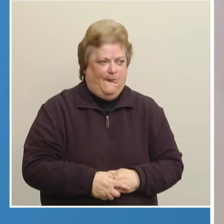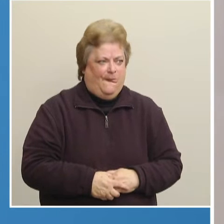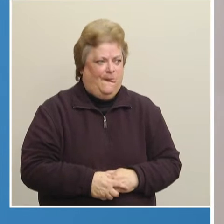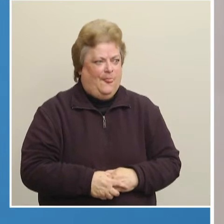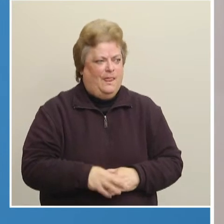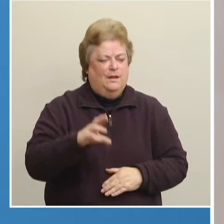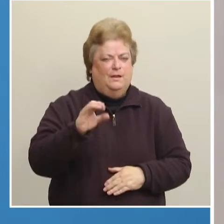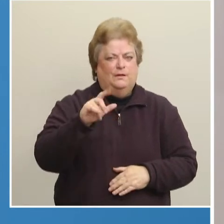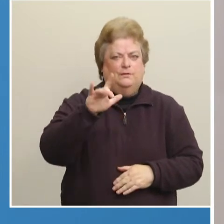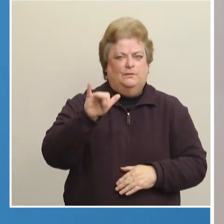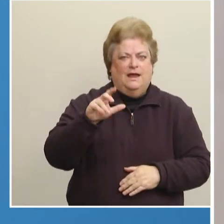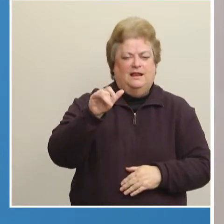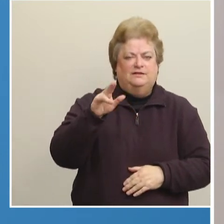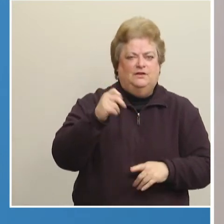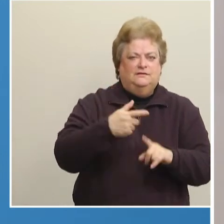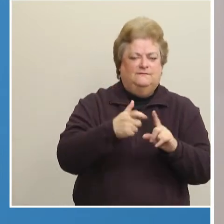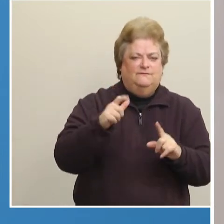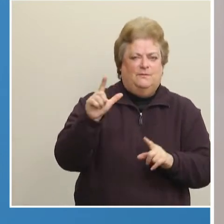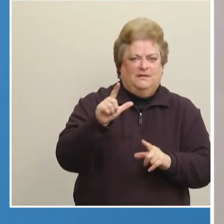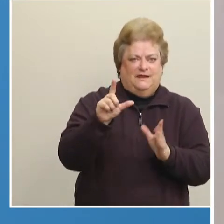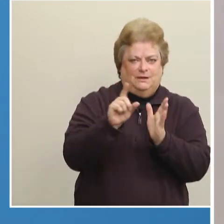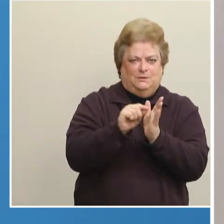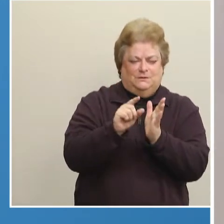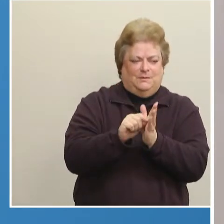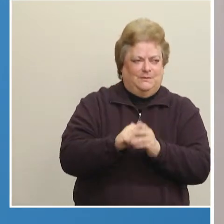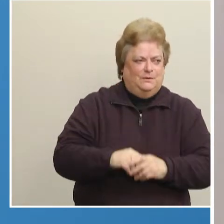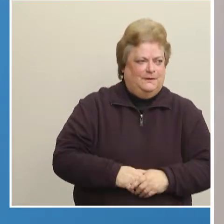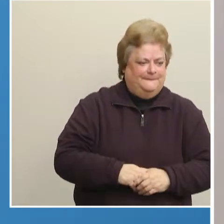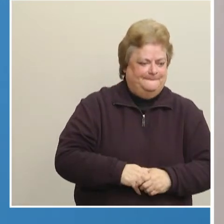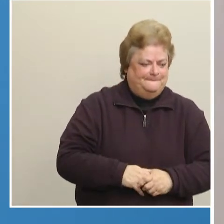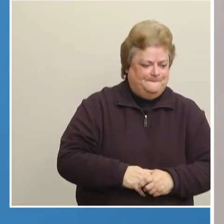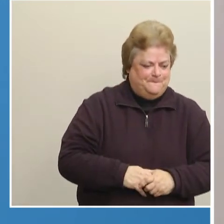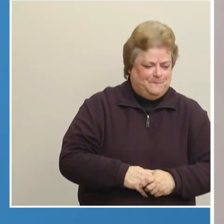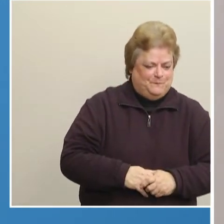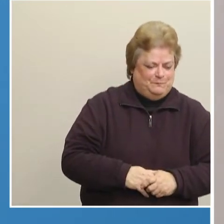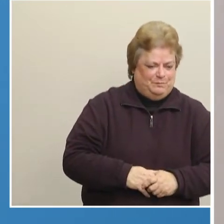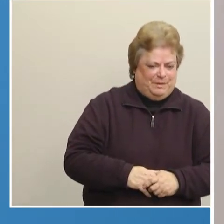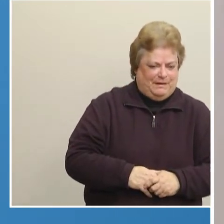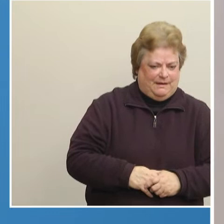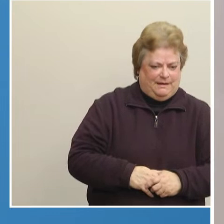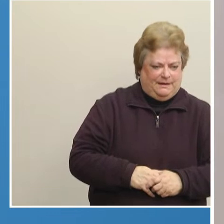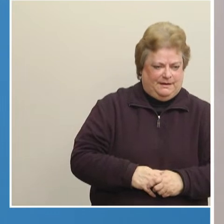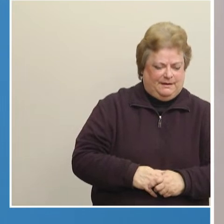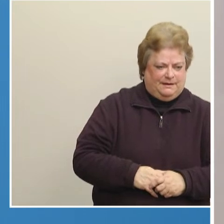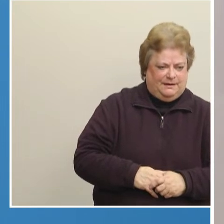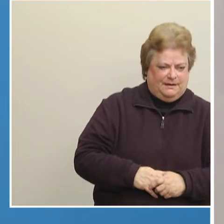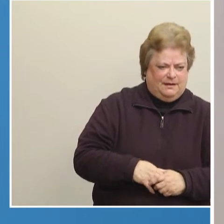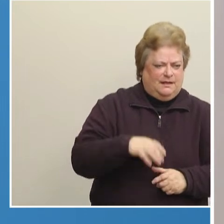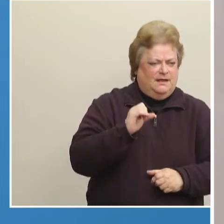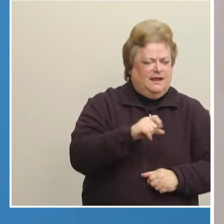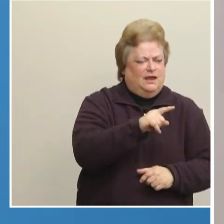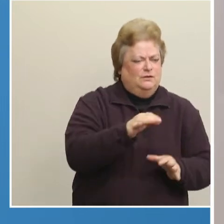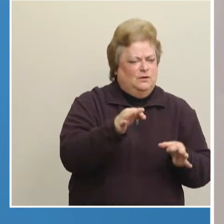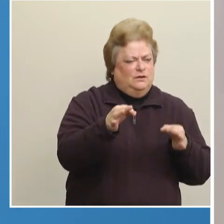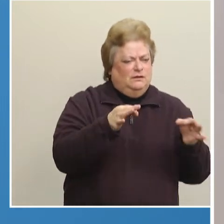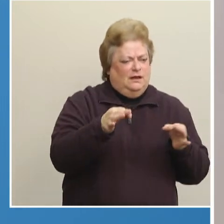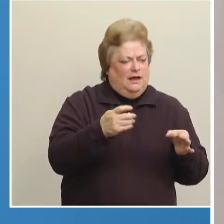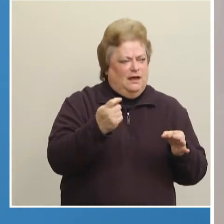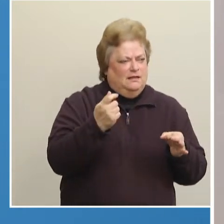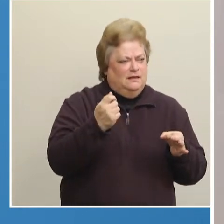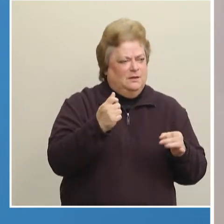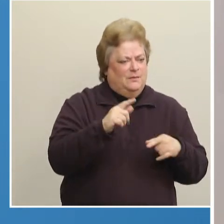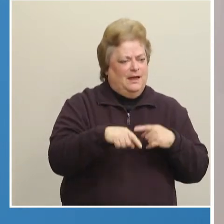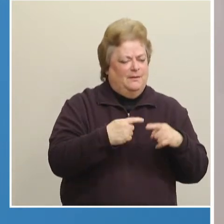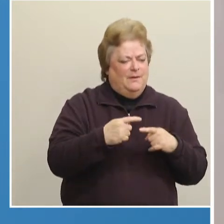Director Lopez from the Journal-Star. Hi, Riley. Hi, Pat. Could you talk a little bit about